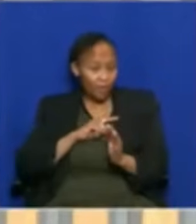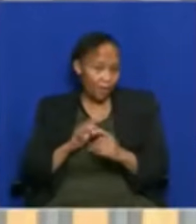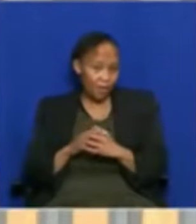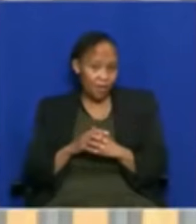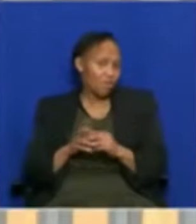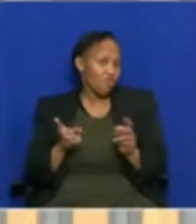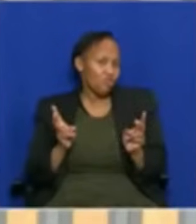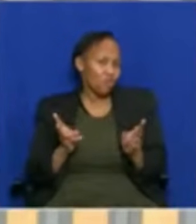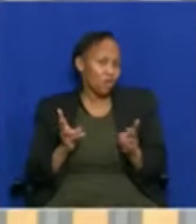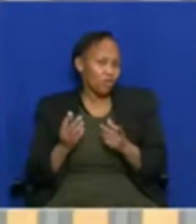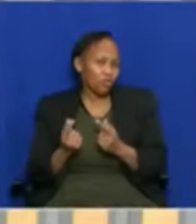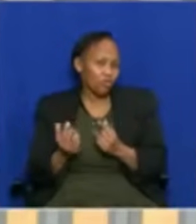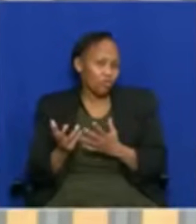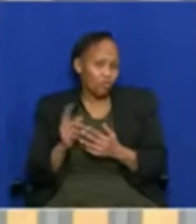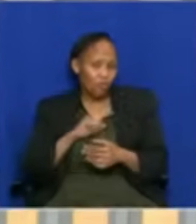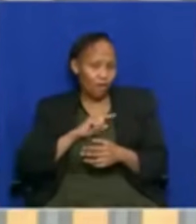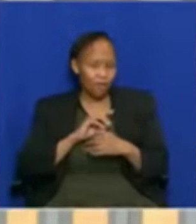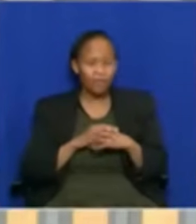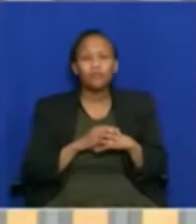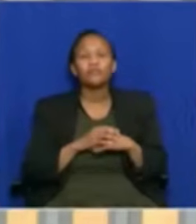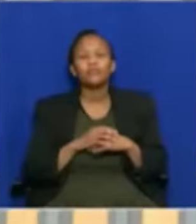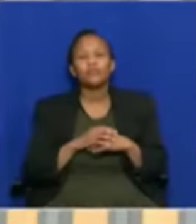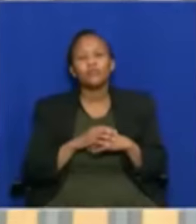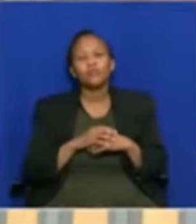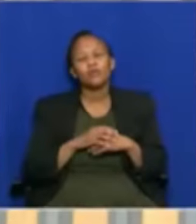whole start of how